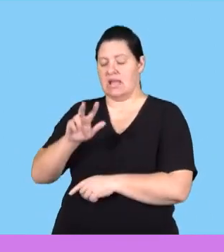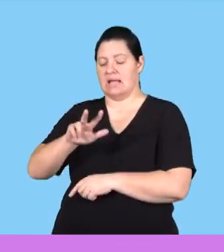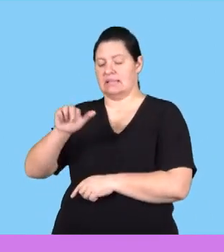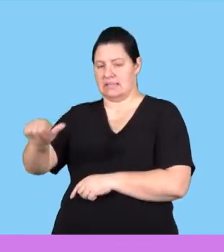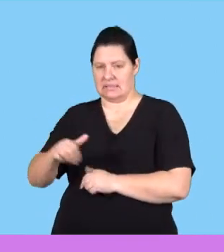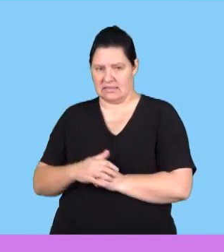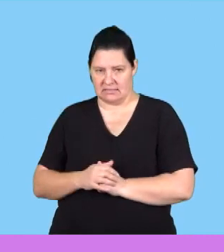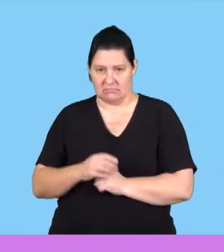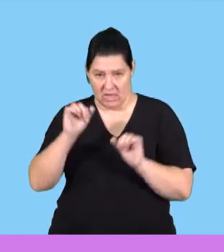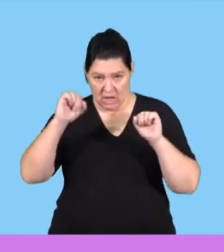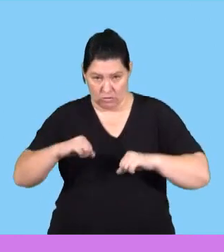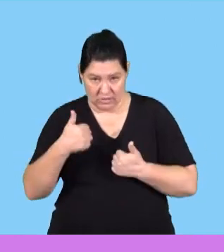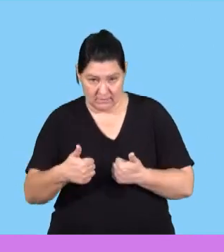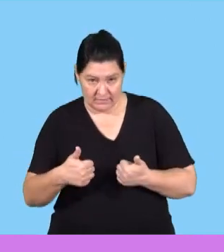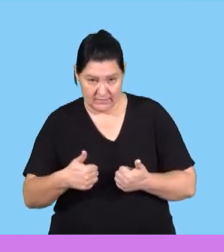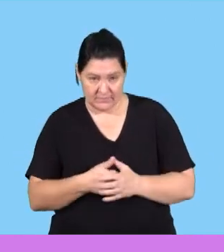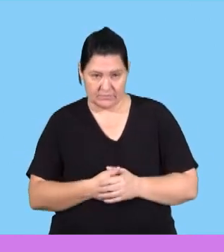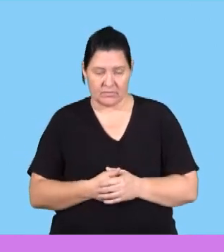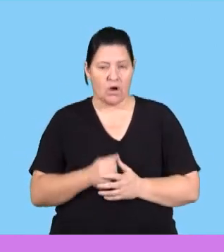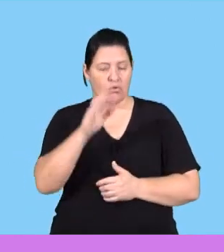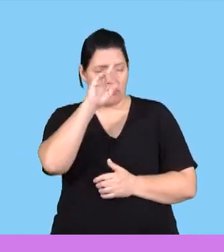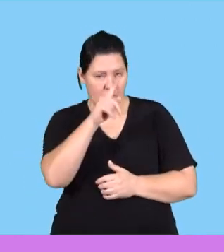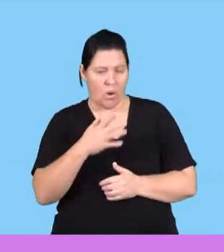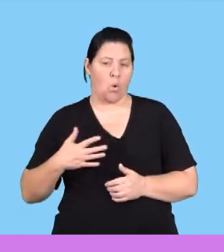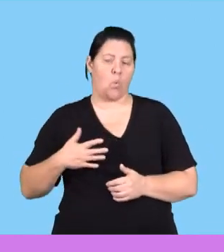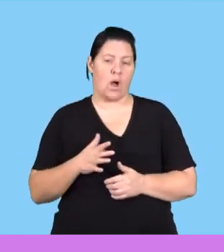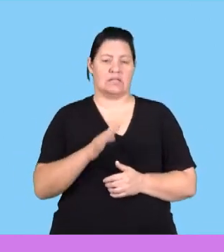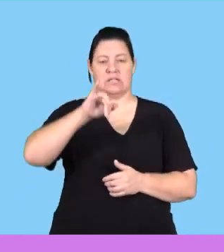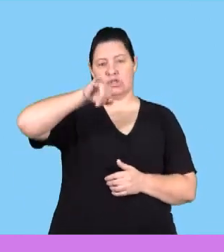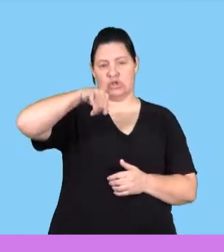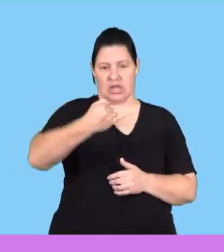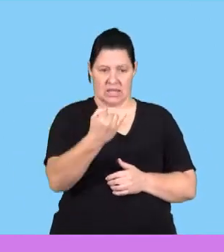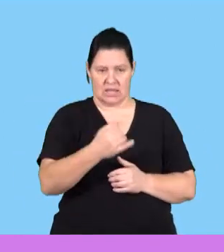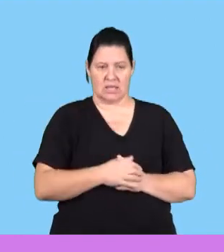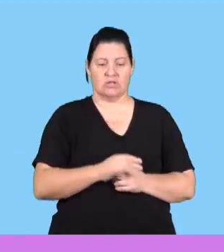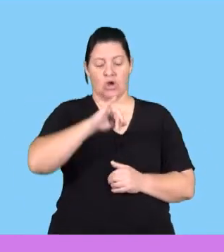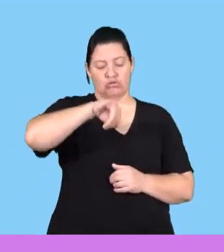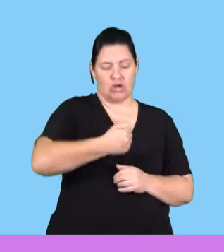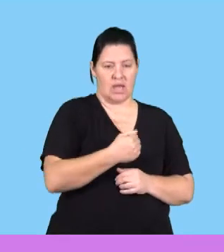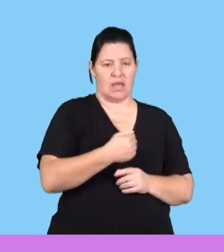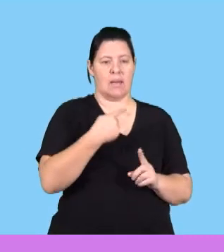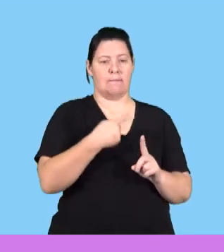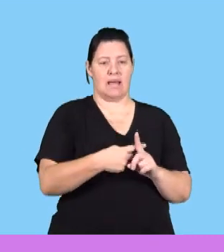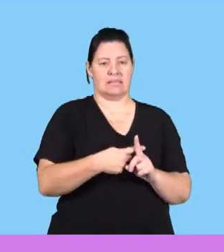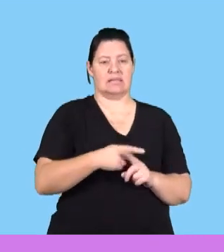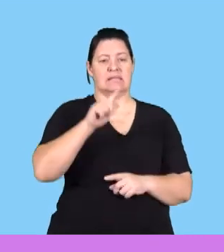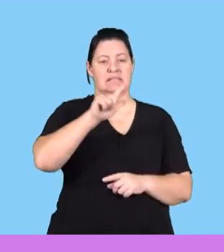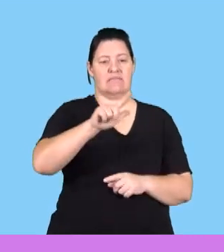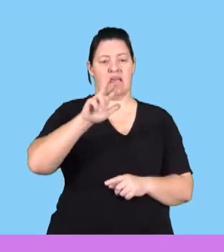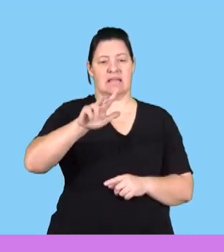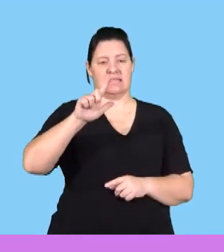by 10 should be equals to 86. We agree on that, right? Remember, we are looking for J. So I'll say J